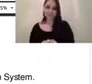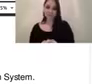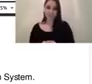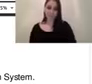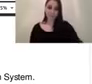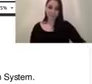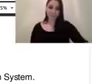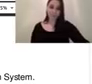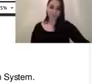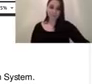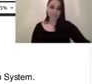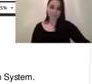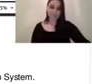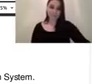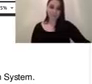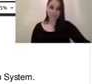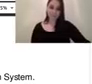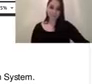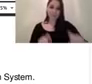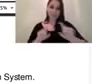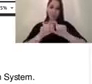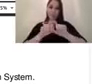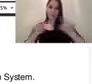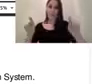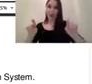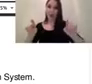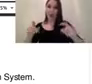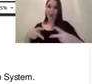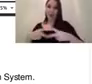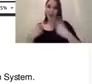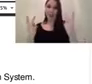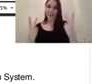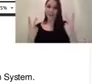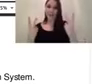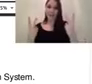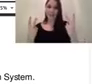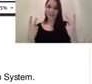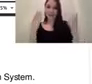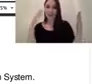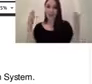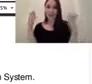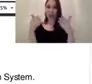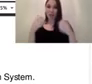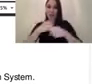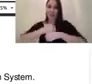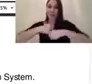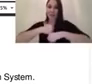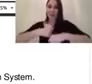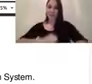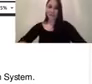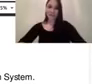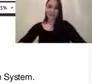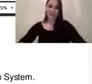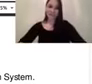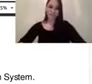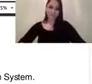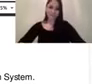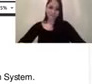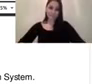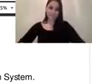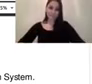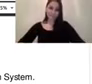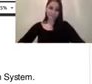Also, bar lights are actually for more narrow spaces or for other sorts of applications that